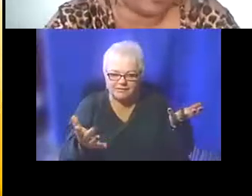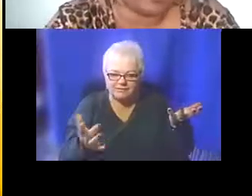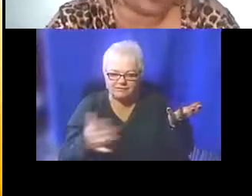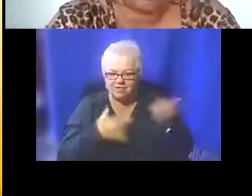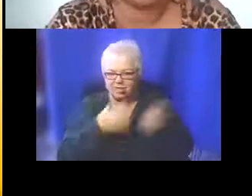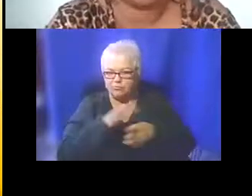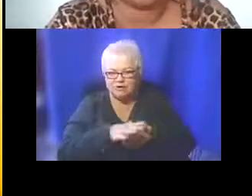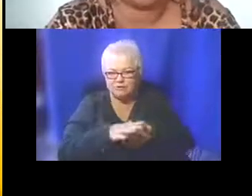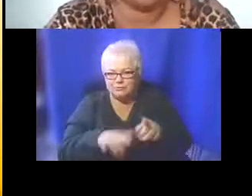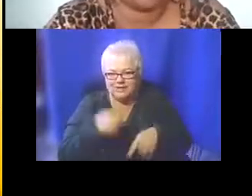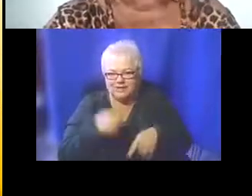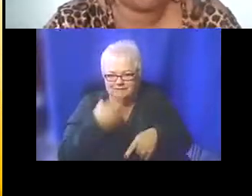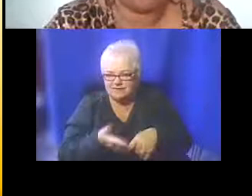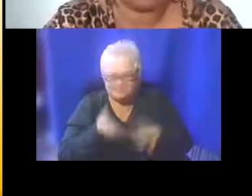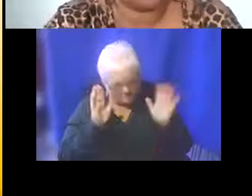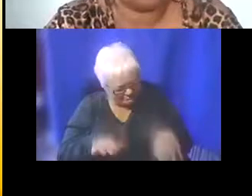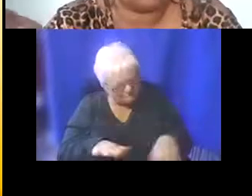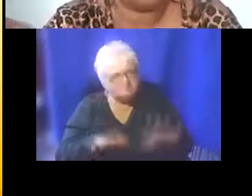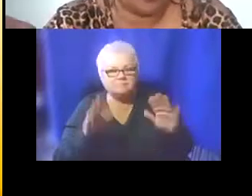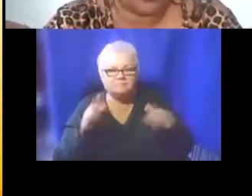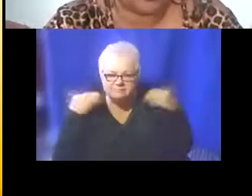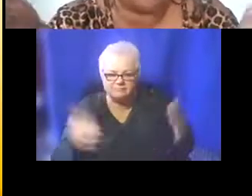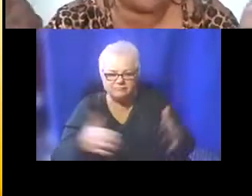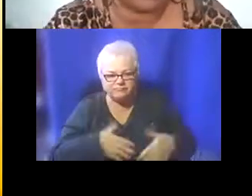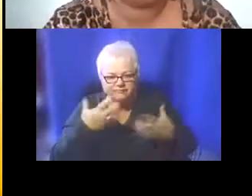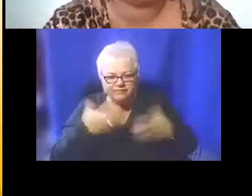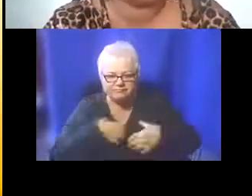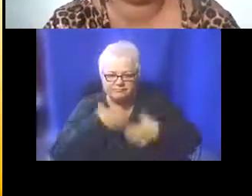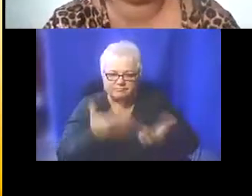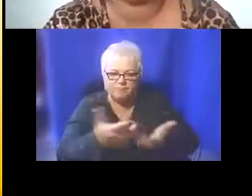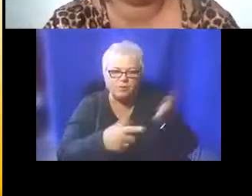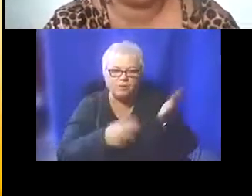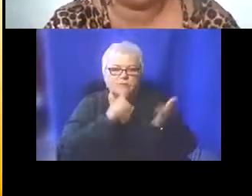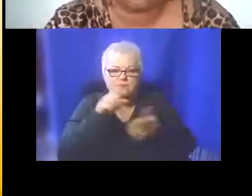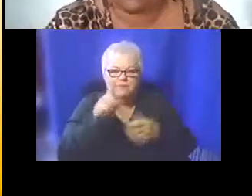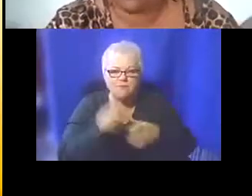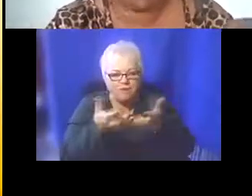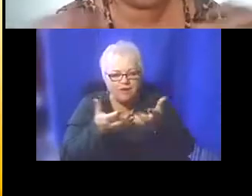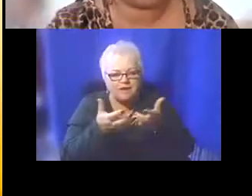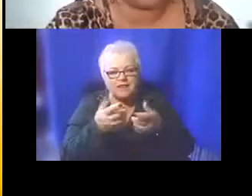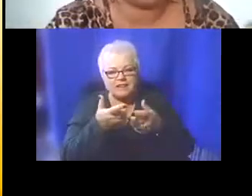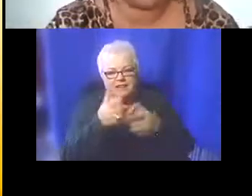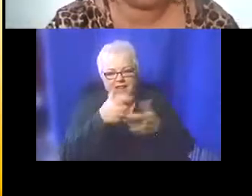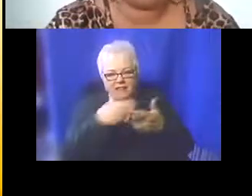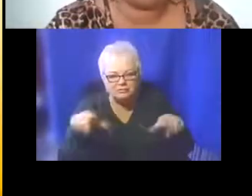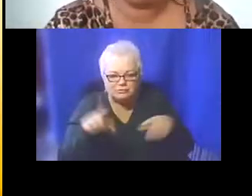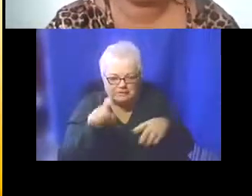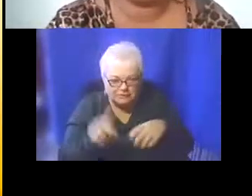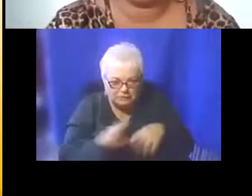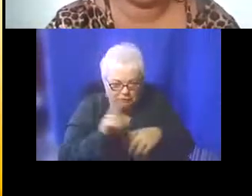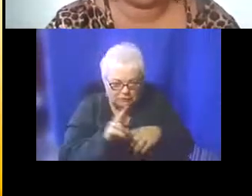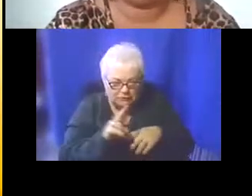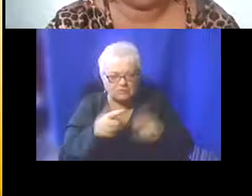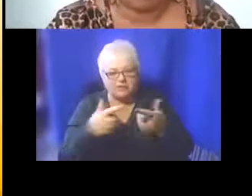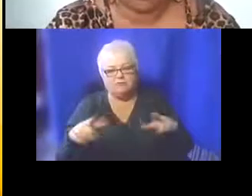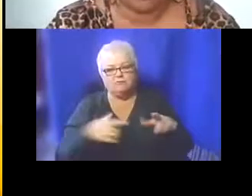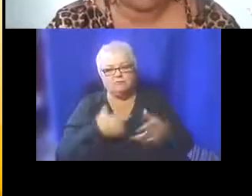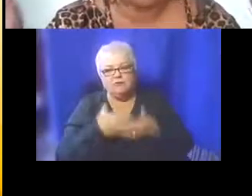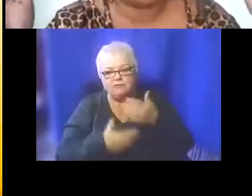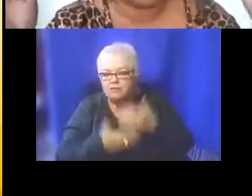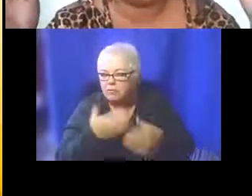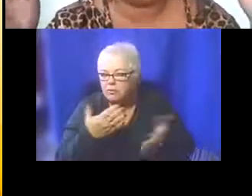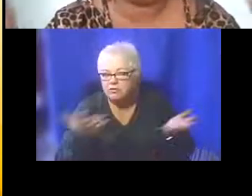really feeling, just so you can tell me what you really want in the language that you need to use it, or the language that feels comfortable for you at the